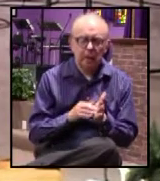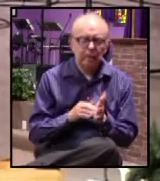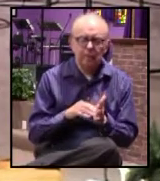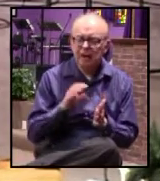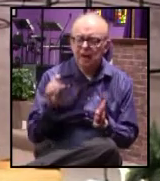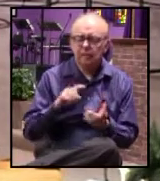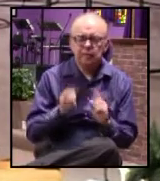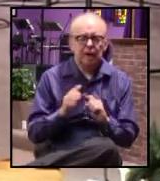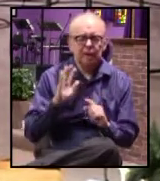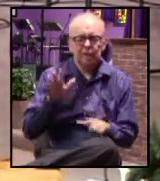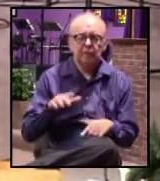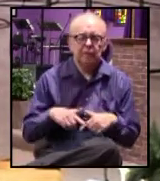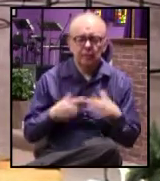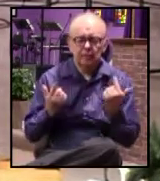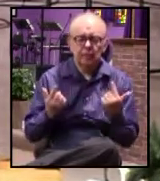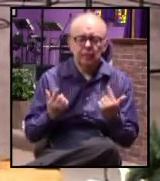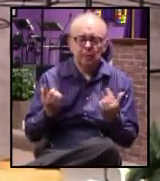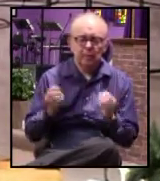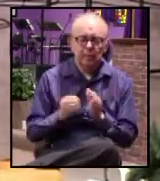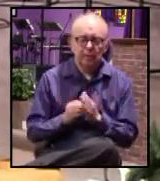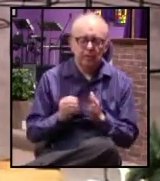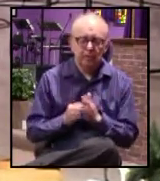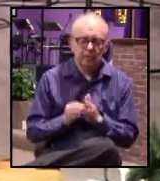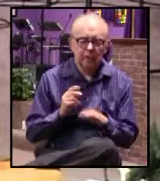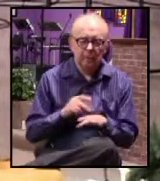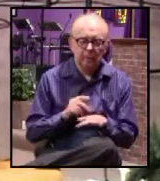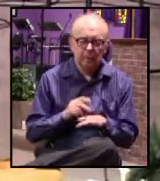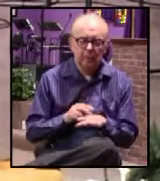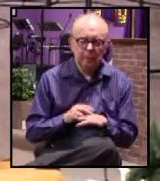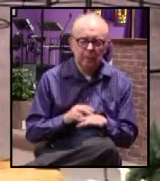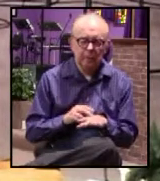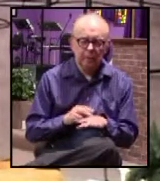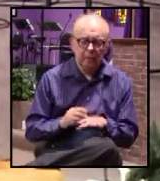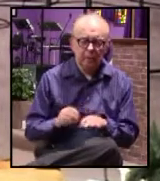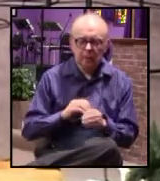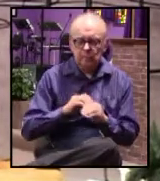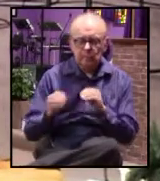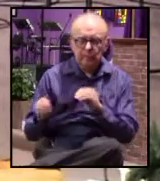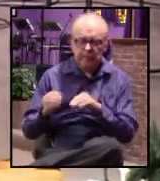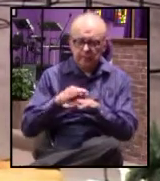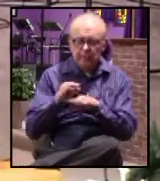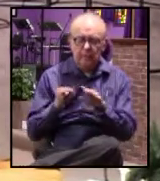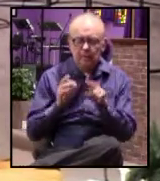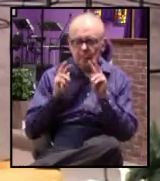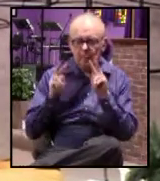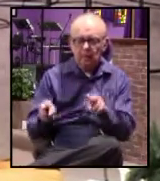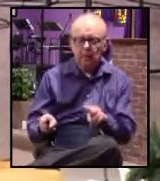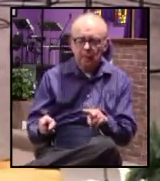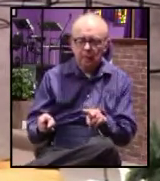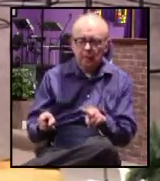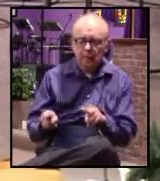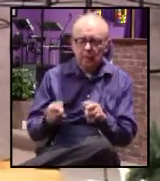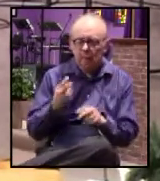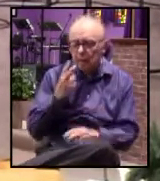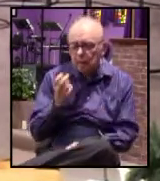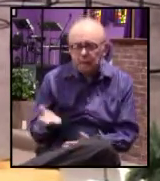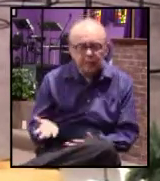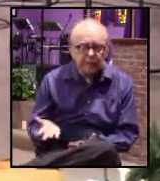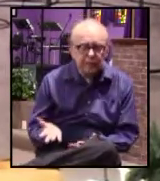his life. Once more, Peter slowly extended his feet and watched in